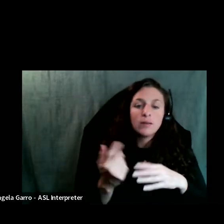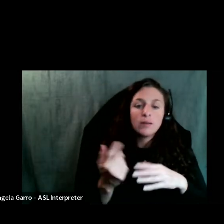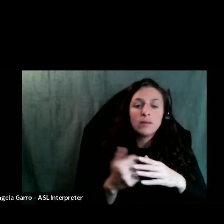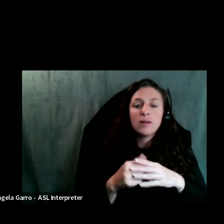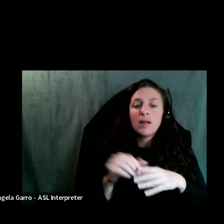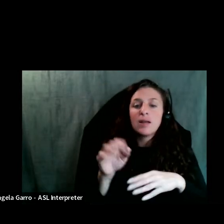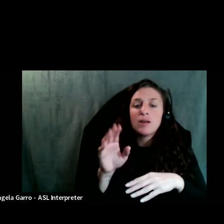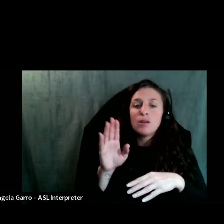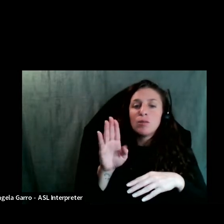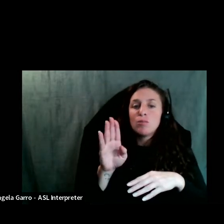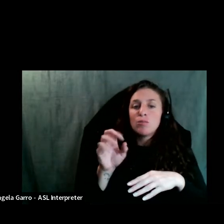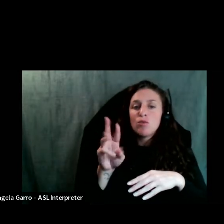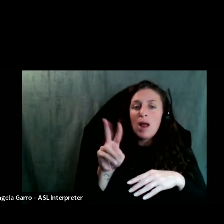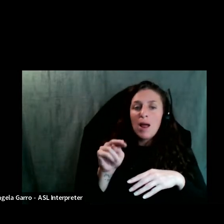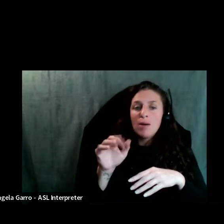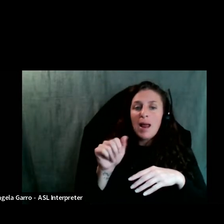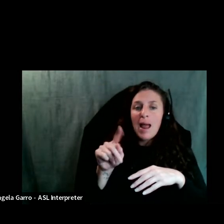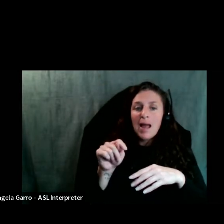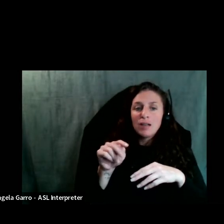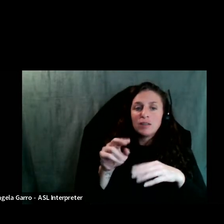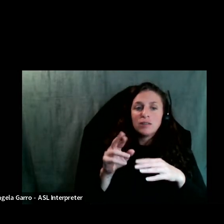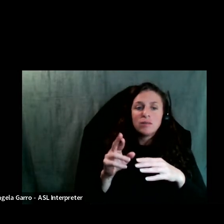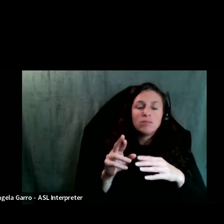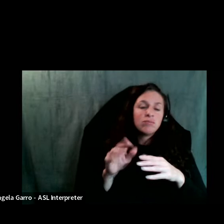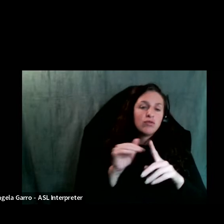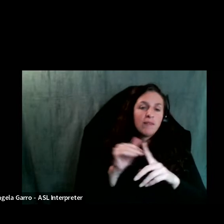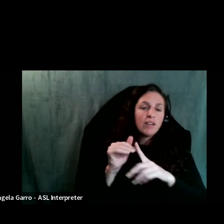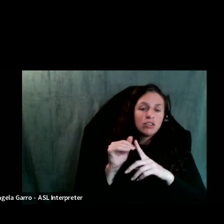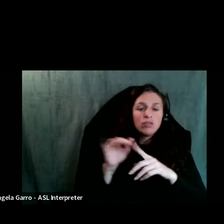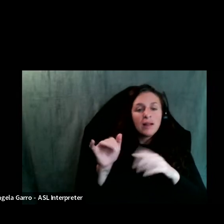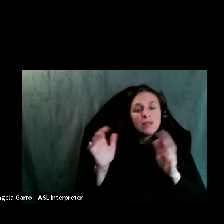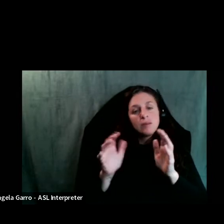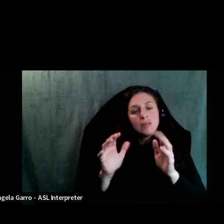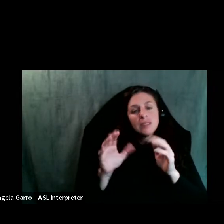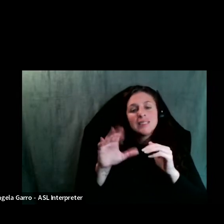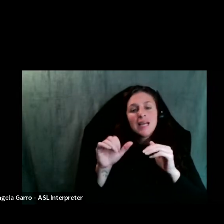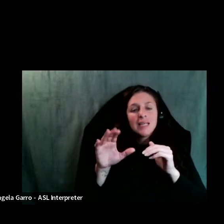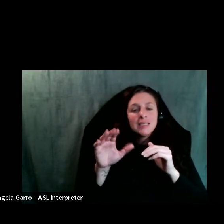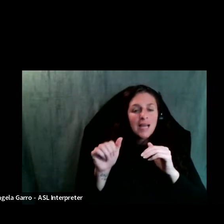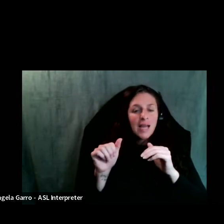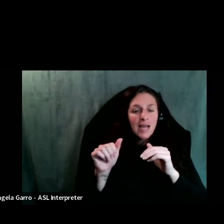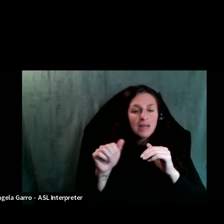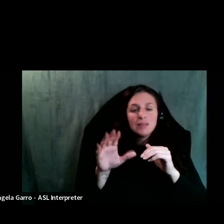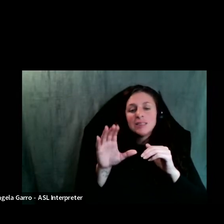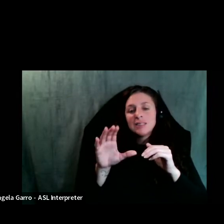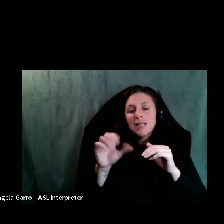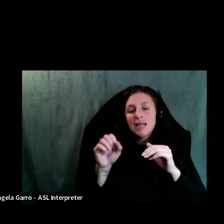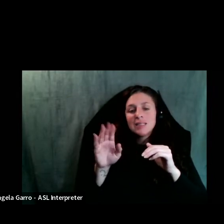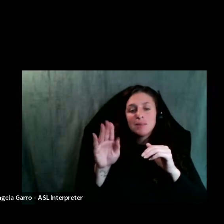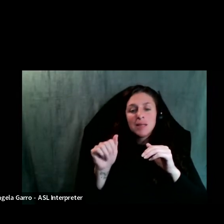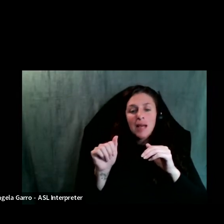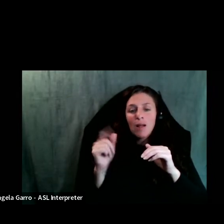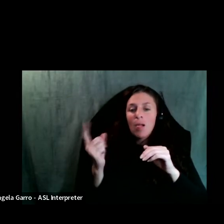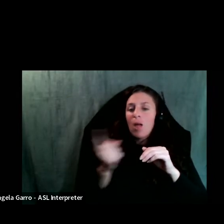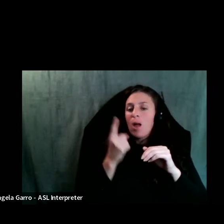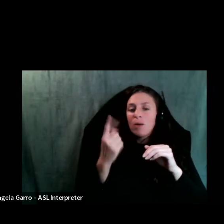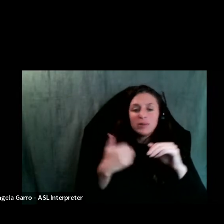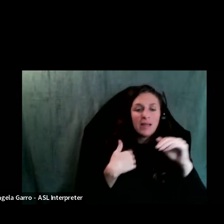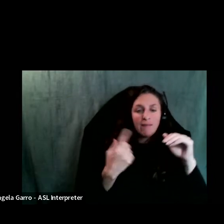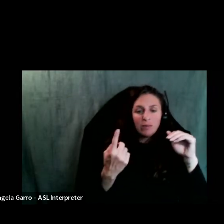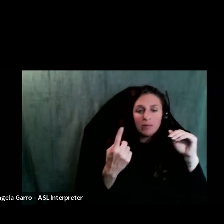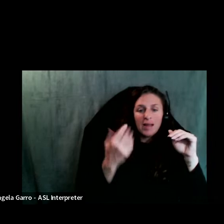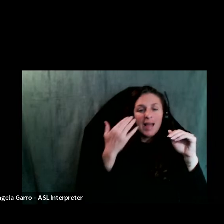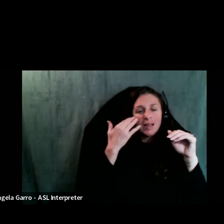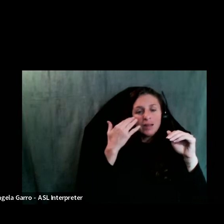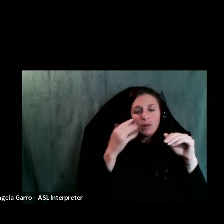Act refresher. Is that what I'm like hearing? a small, or even if you want to CSEA. CSBA always has one. but